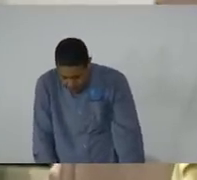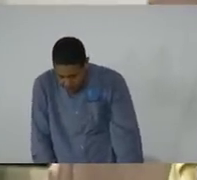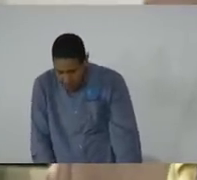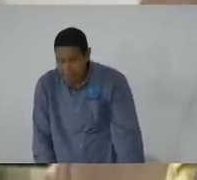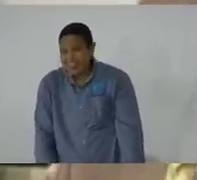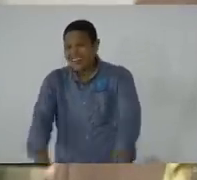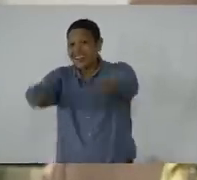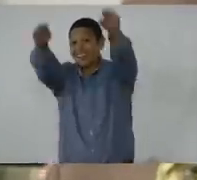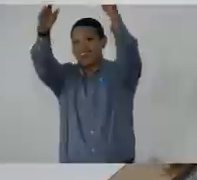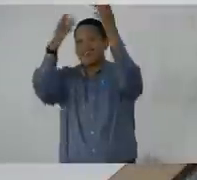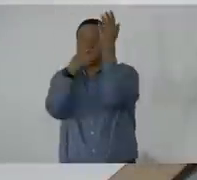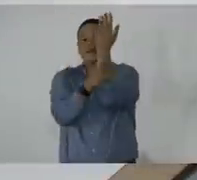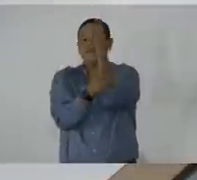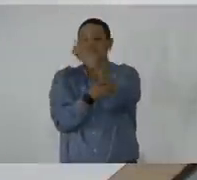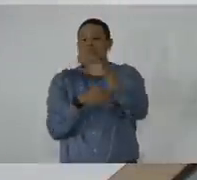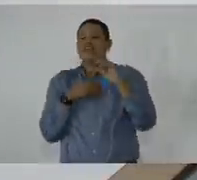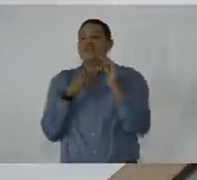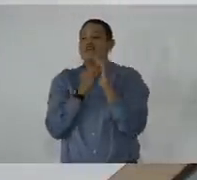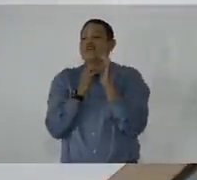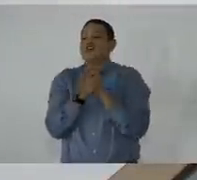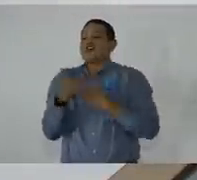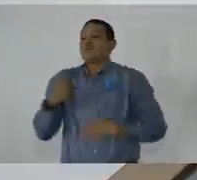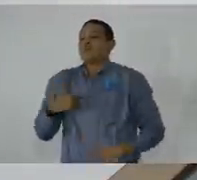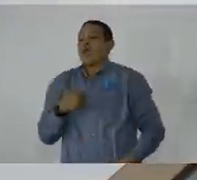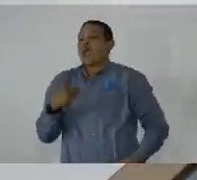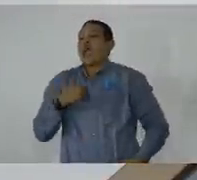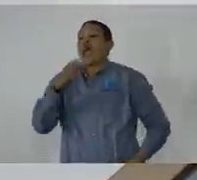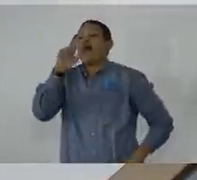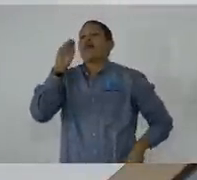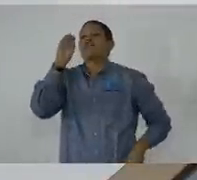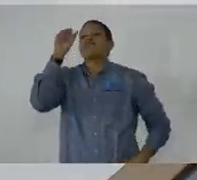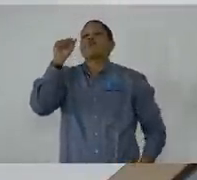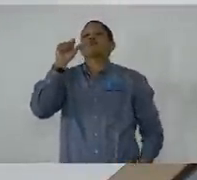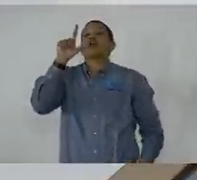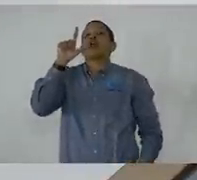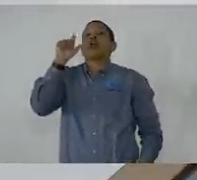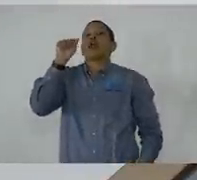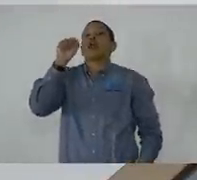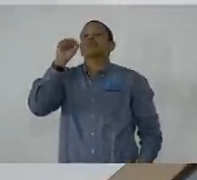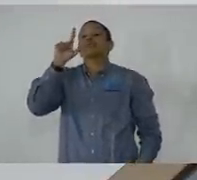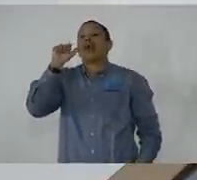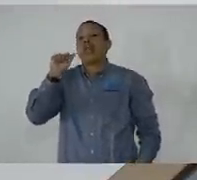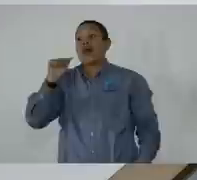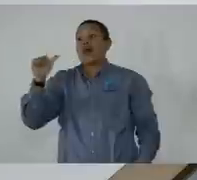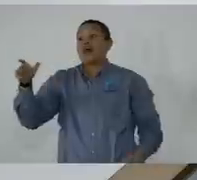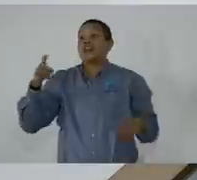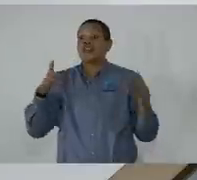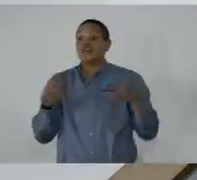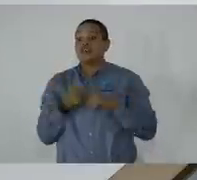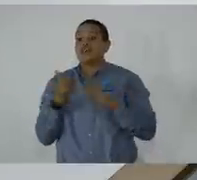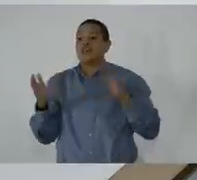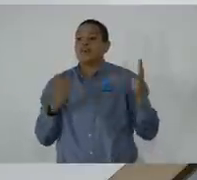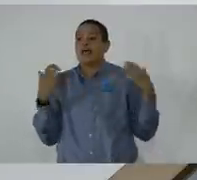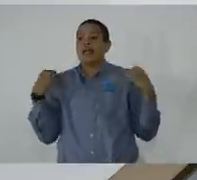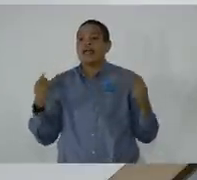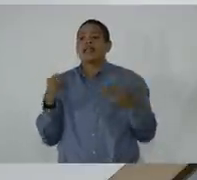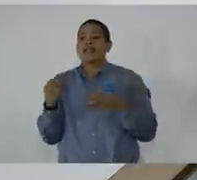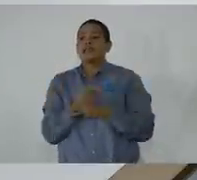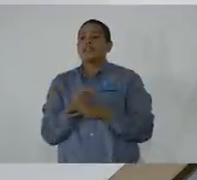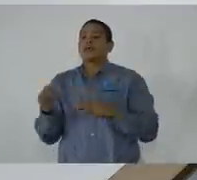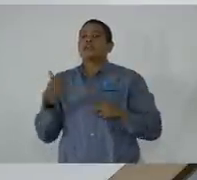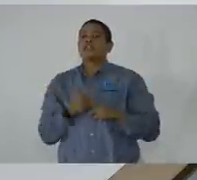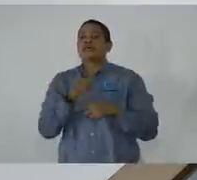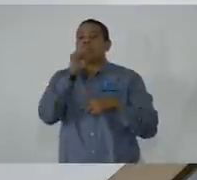From the Dominican Republic, Madam Speaker, we have Ms. Rosa Lazala, Director of Plant Health at their ministry,